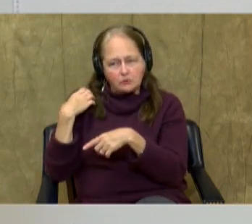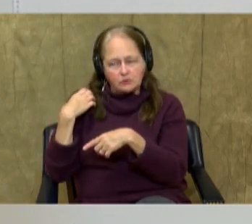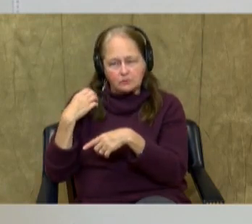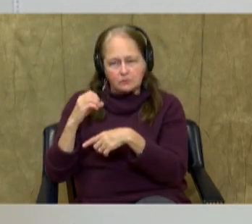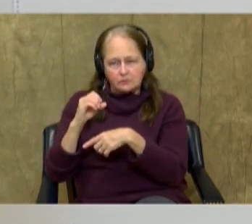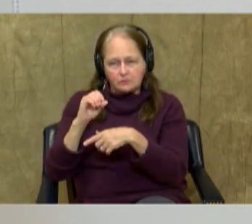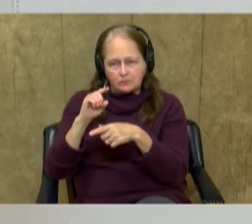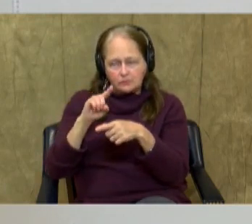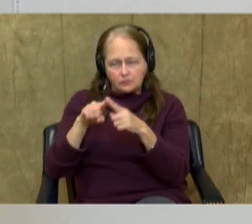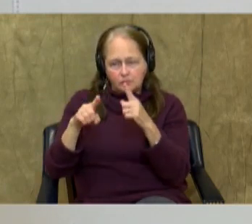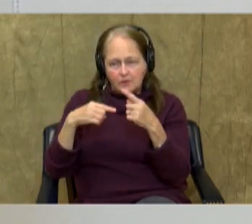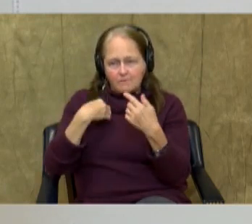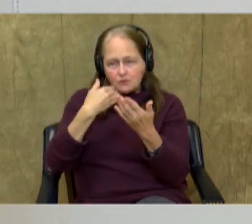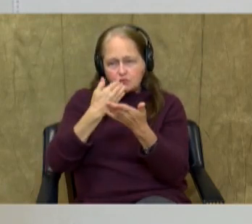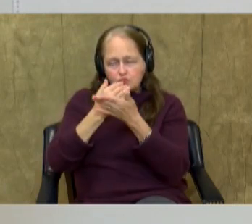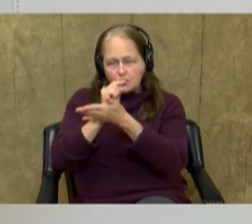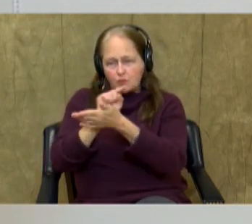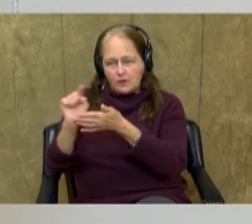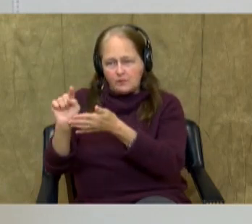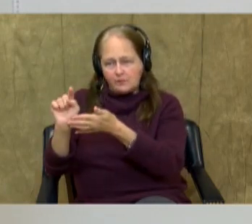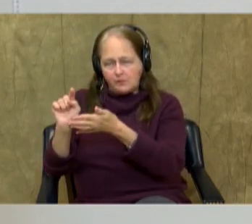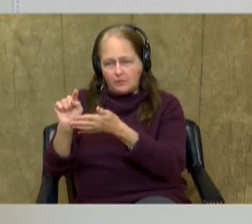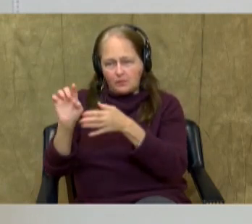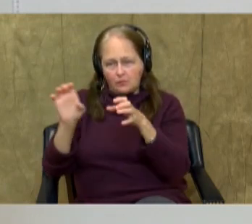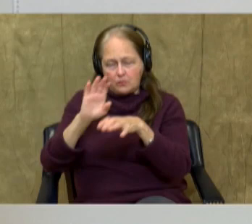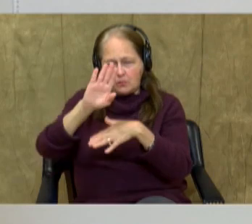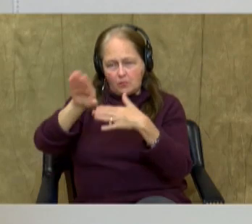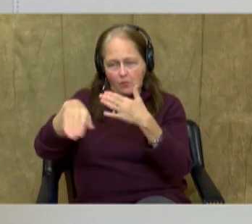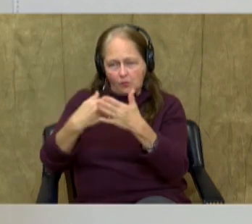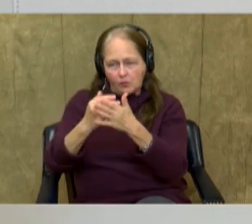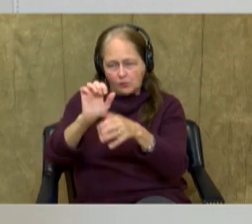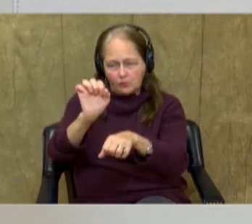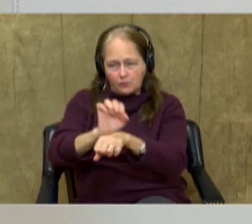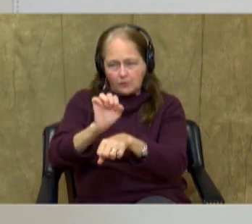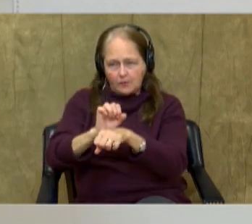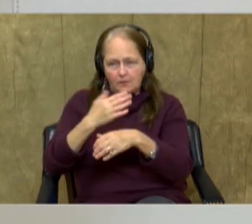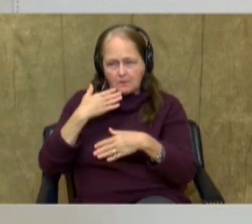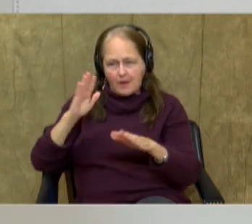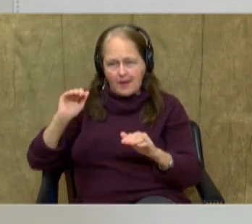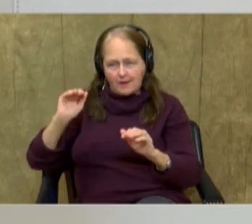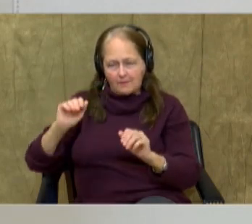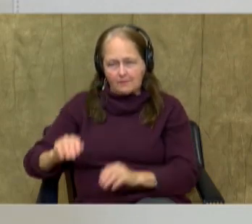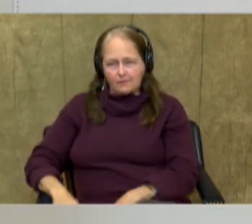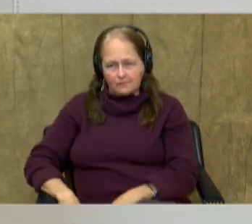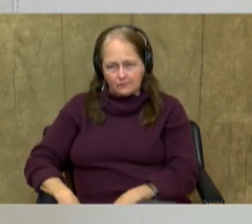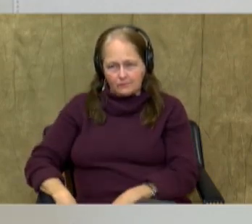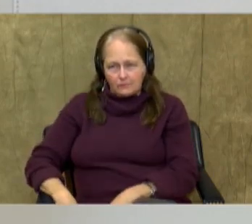week, have a great week and do all your work. Bye.